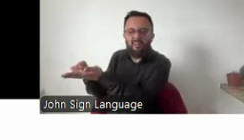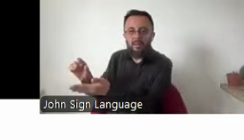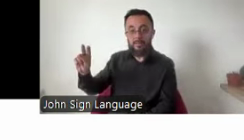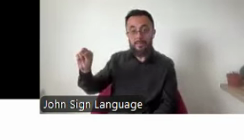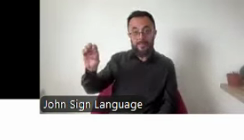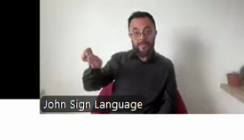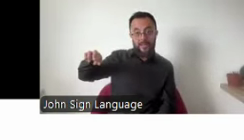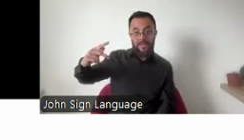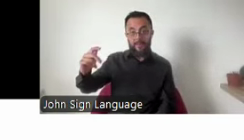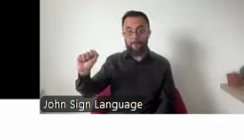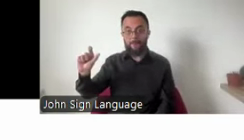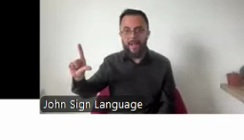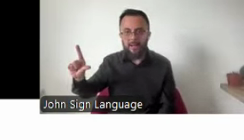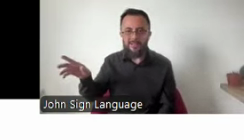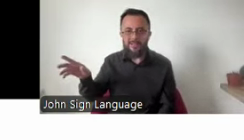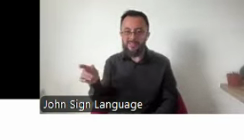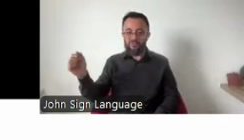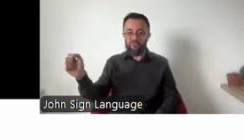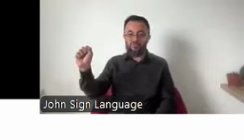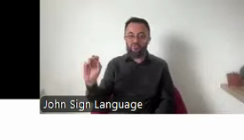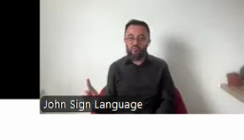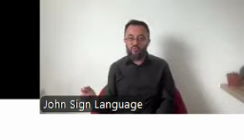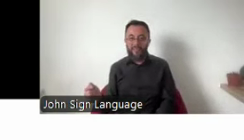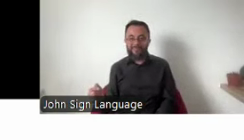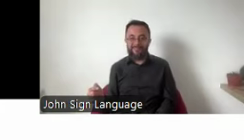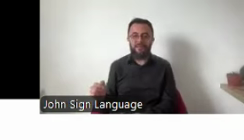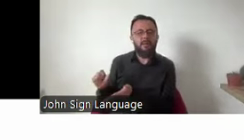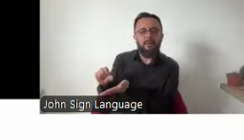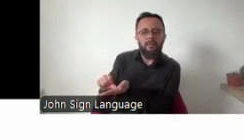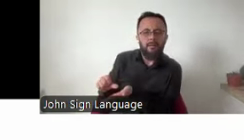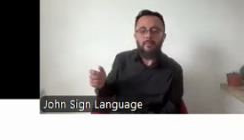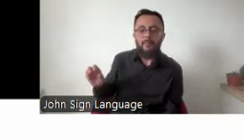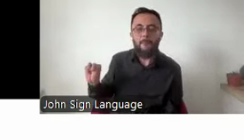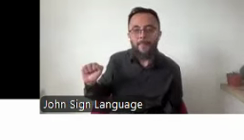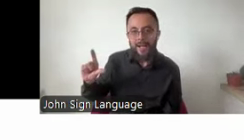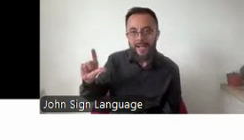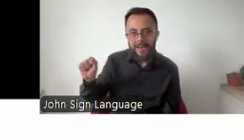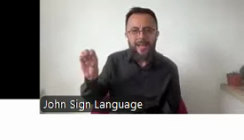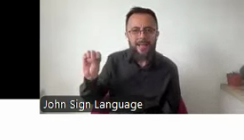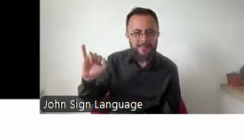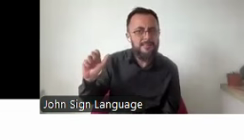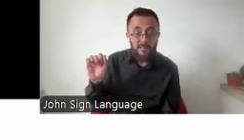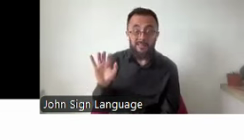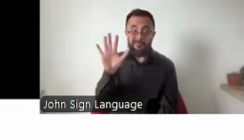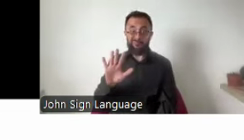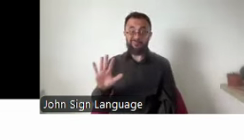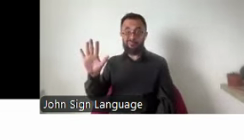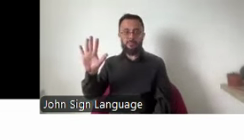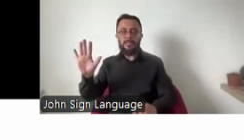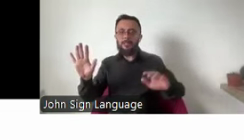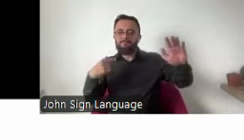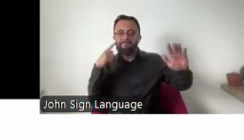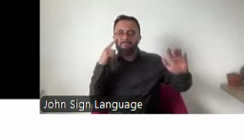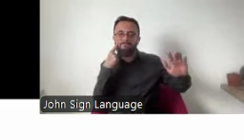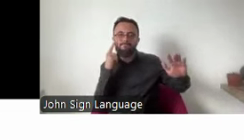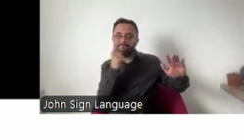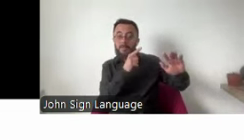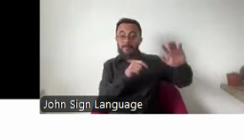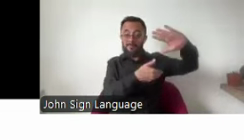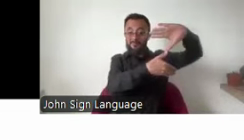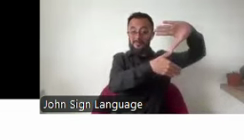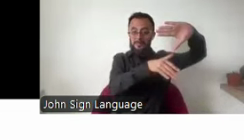us. As you can see, the Americas is a little bit white at the moment, but we're very much looking forward to having this discussion